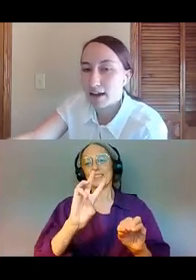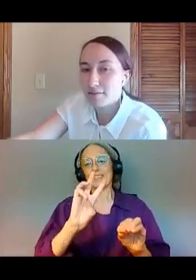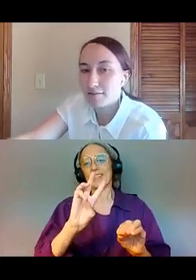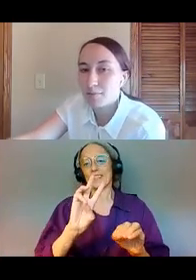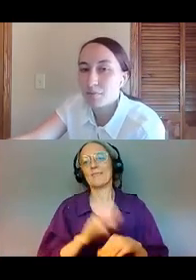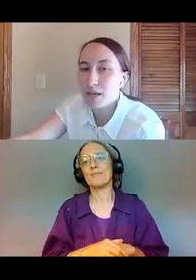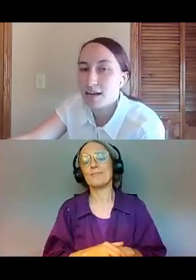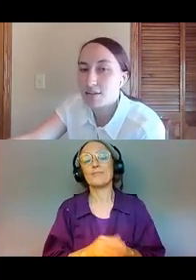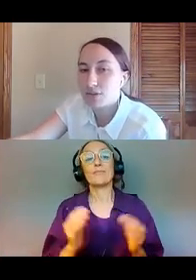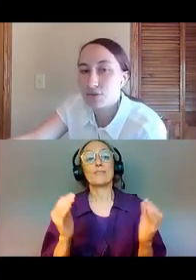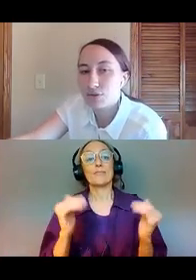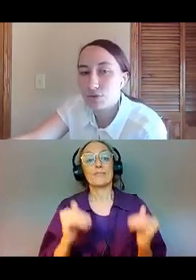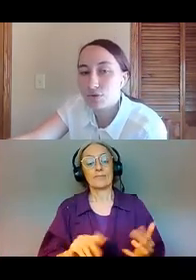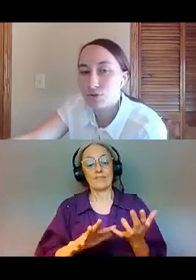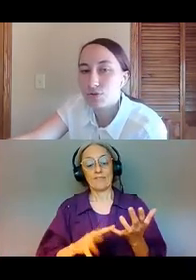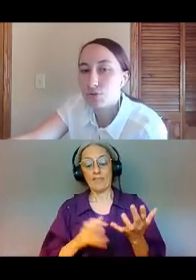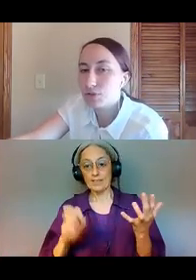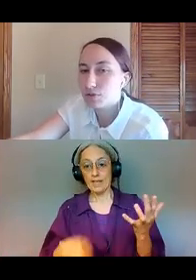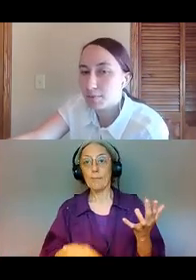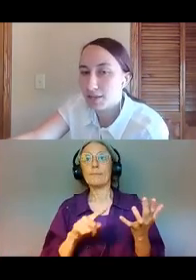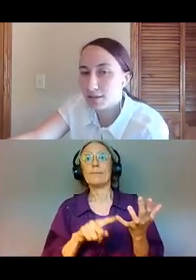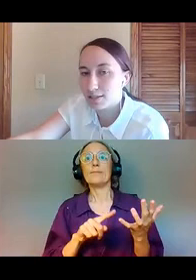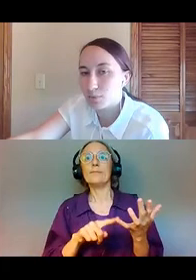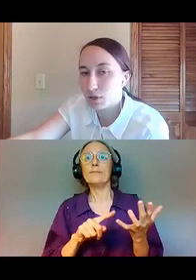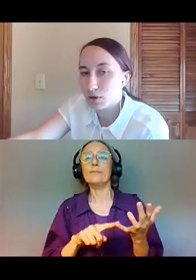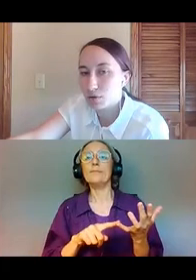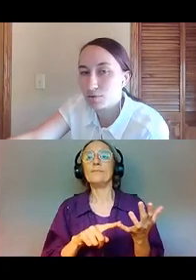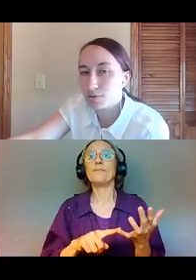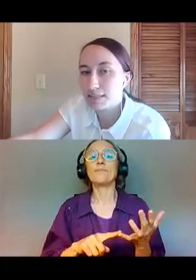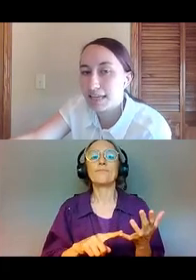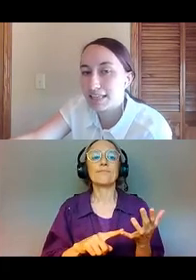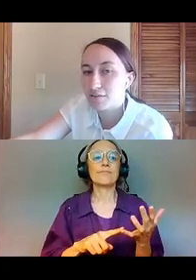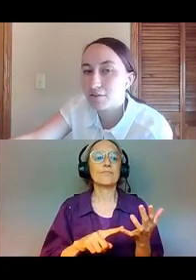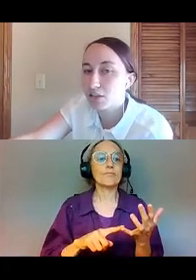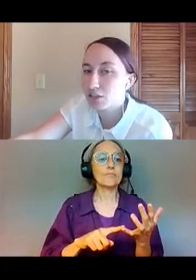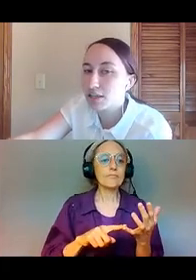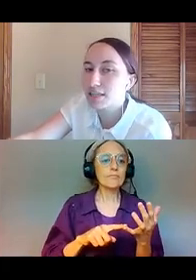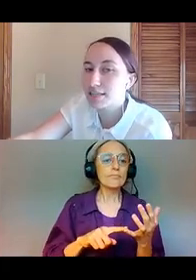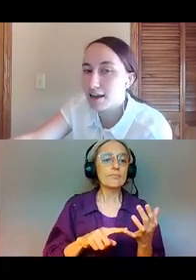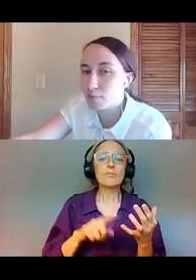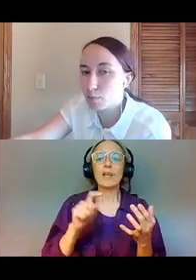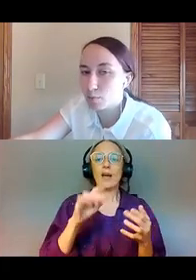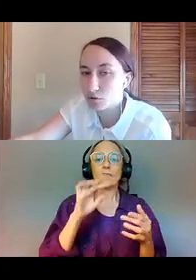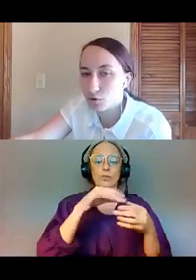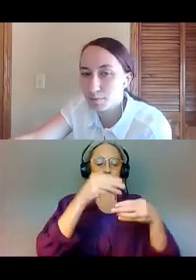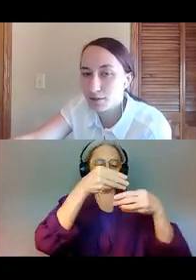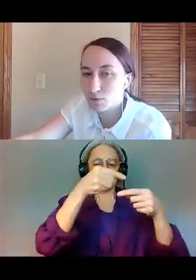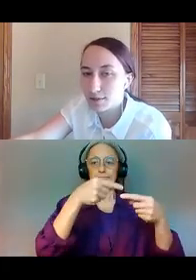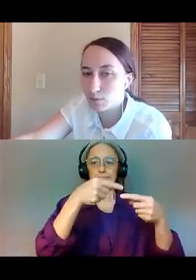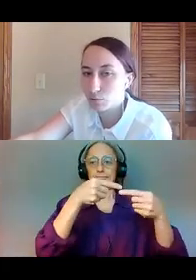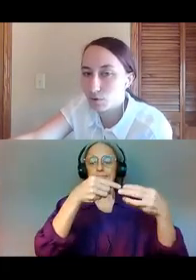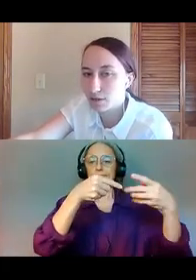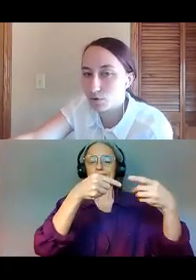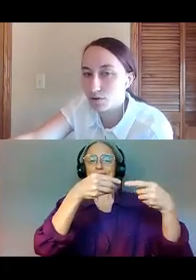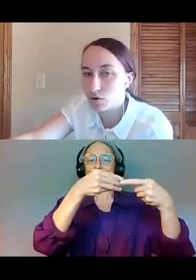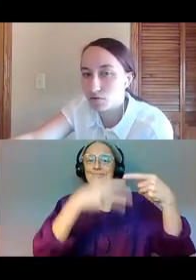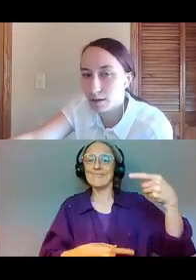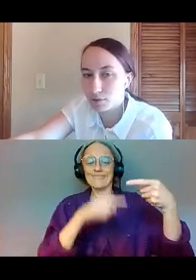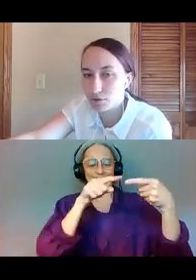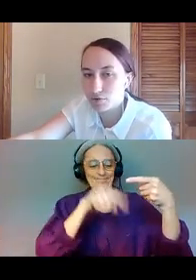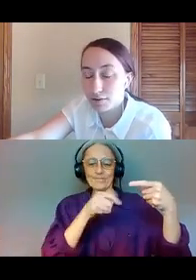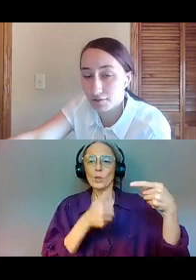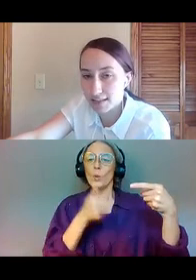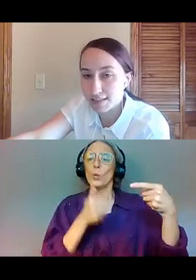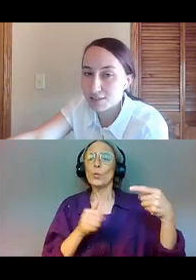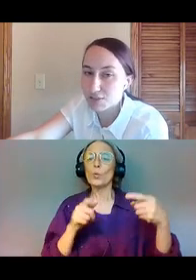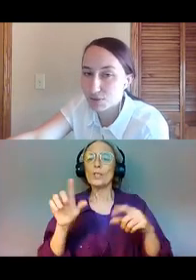Step 5 asks you to use the drop-down list below to select the function the staff member performed while supported with your